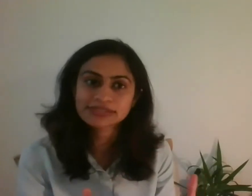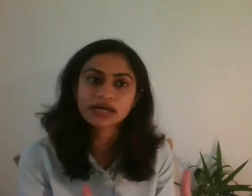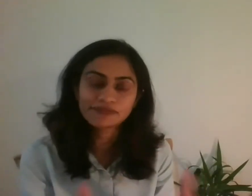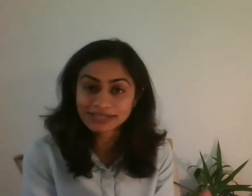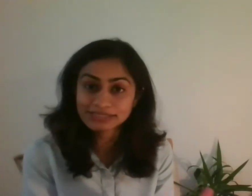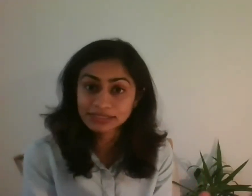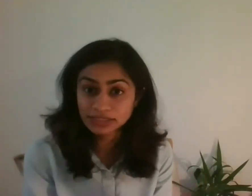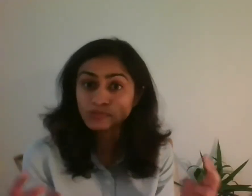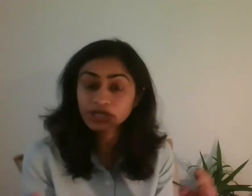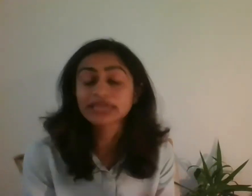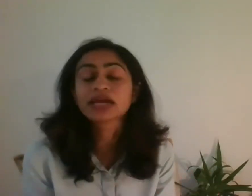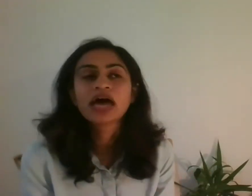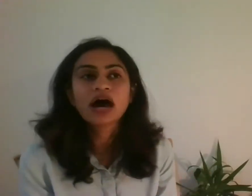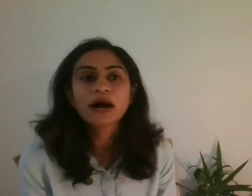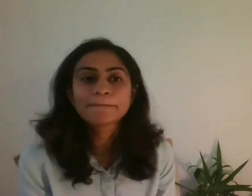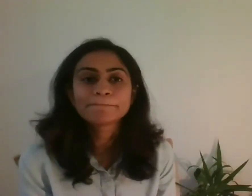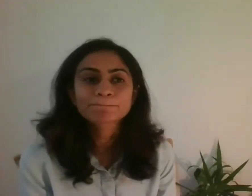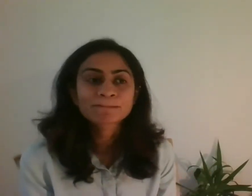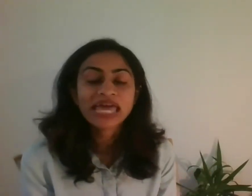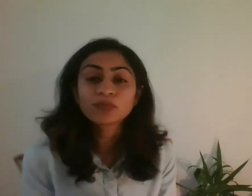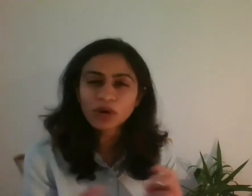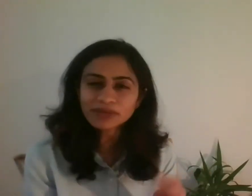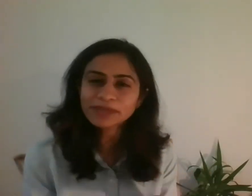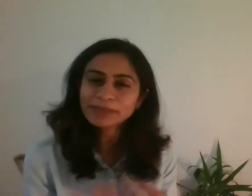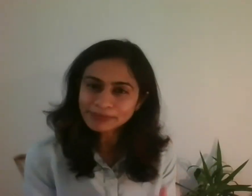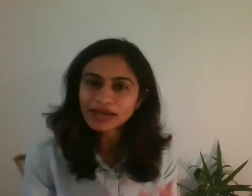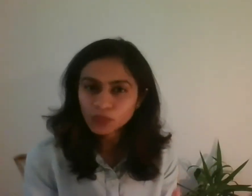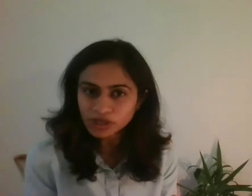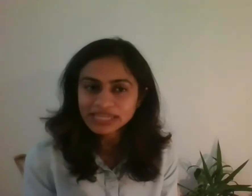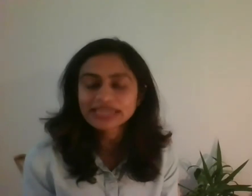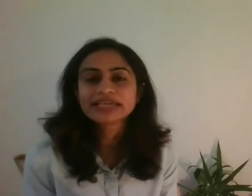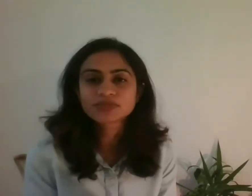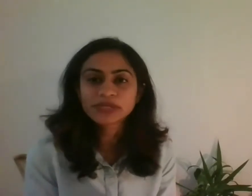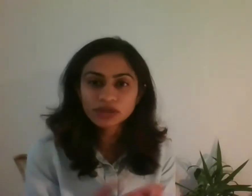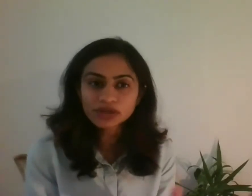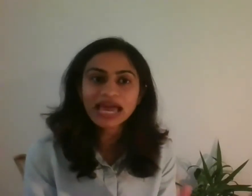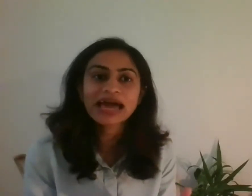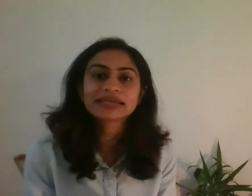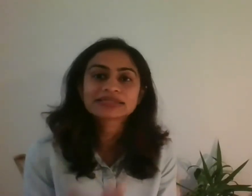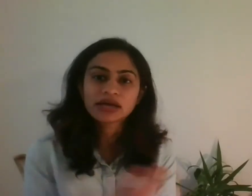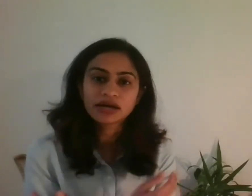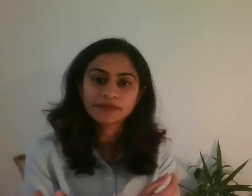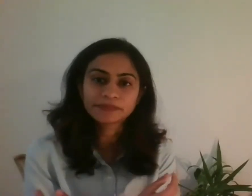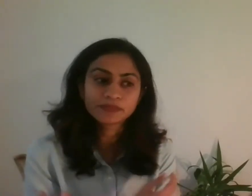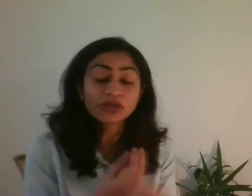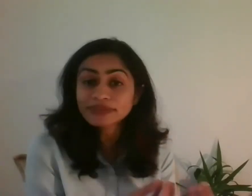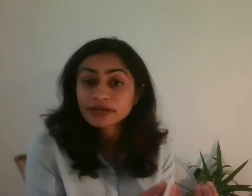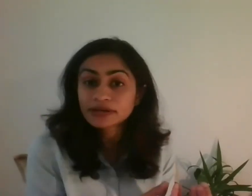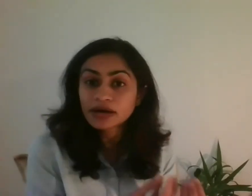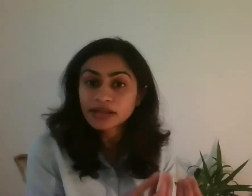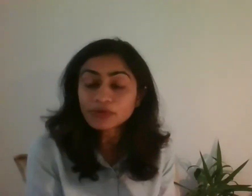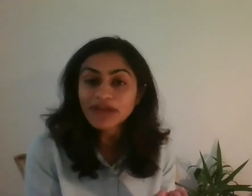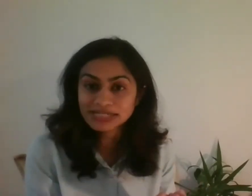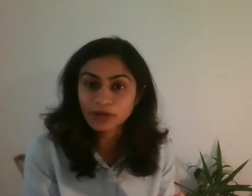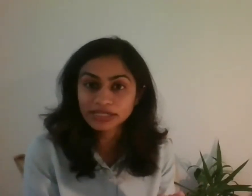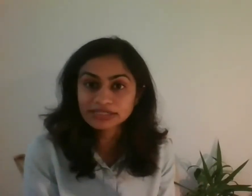this vaccine is working. And what we mean by working is we look at the